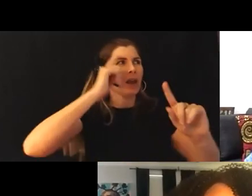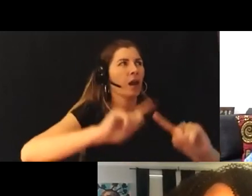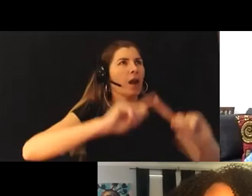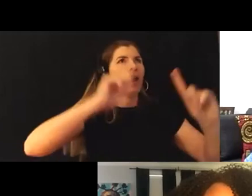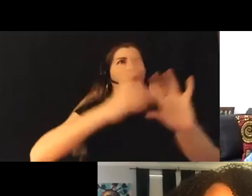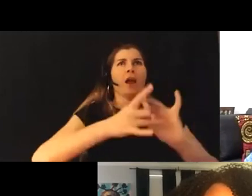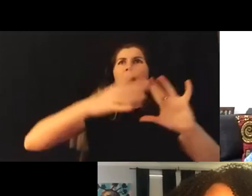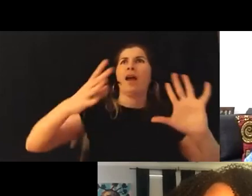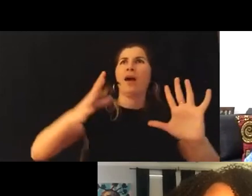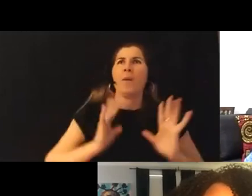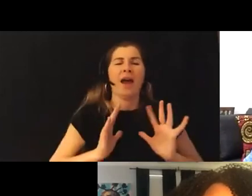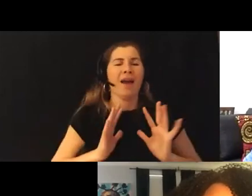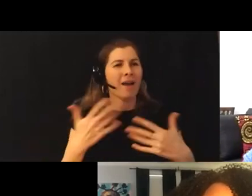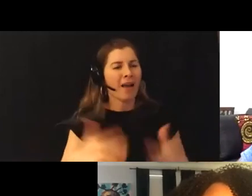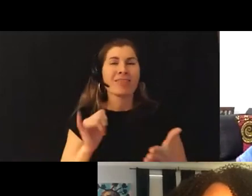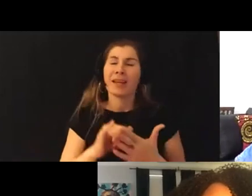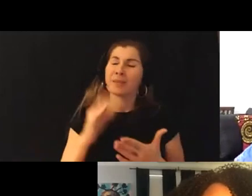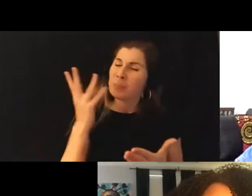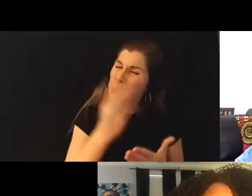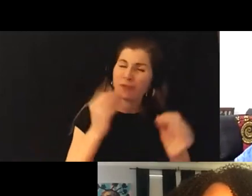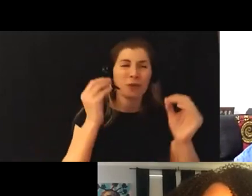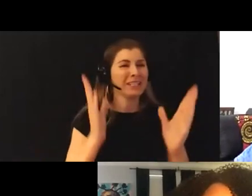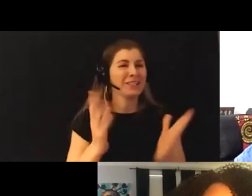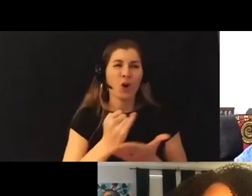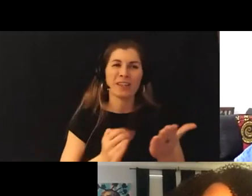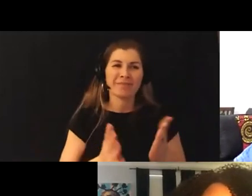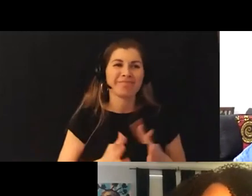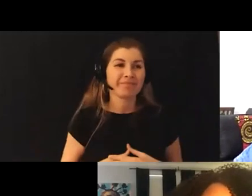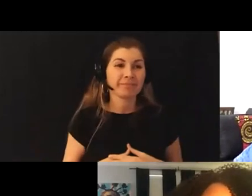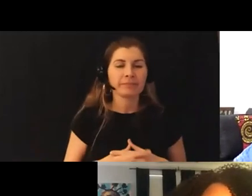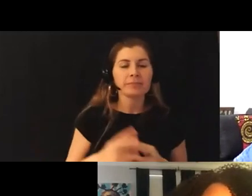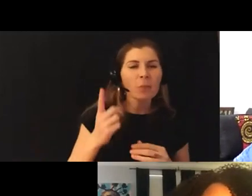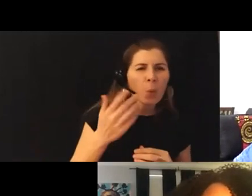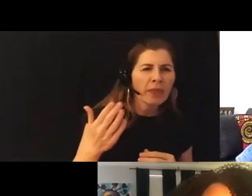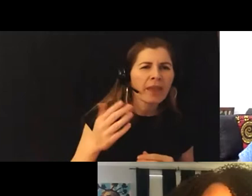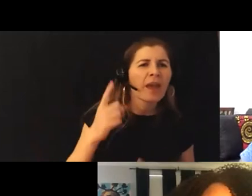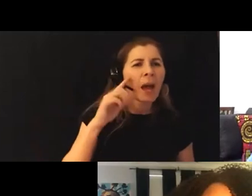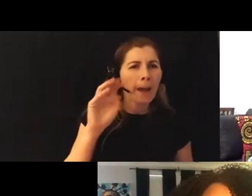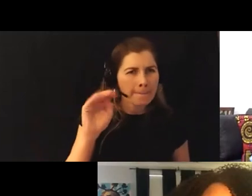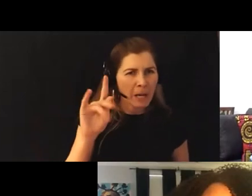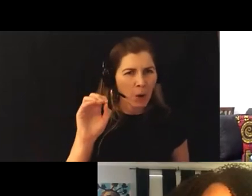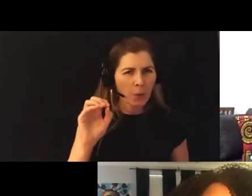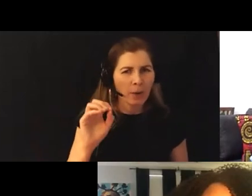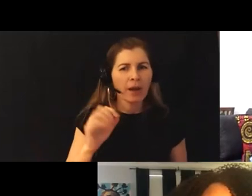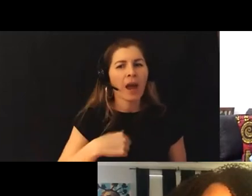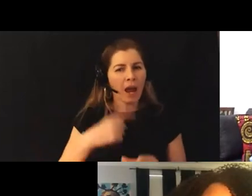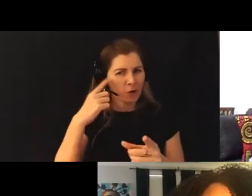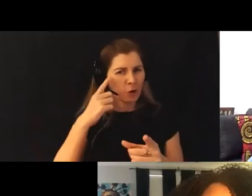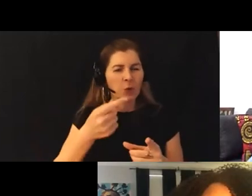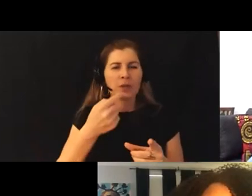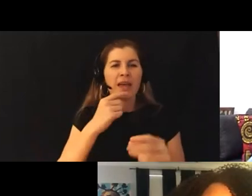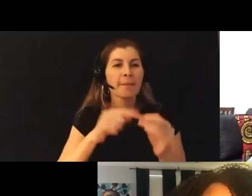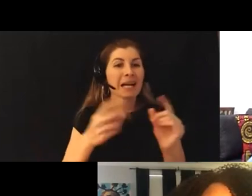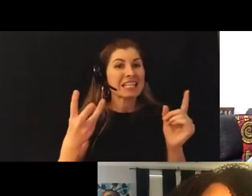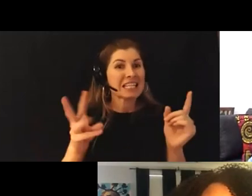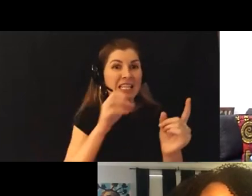teaching artistry. Miko, I think what I heard from you is that with that example of the 16-year-old student, I did